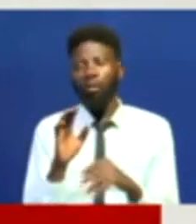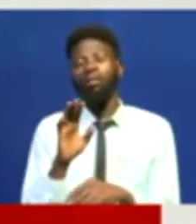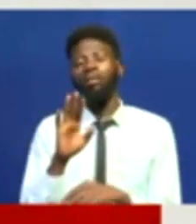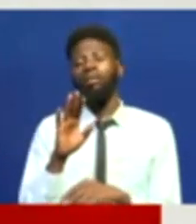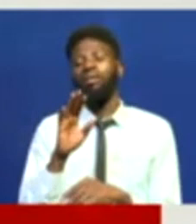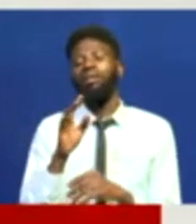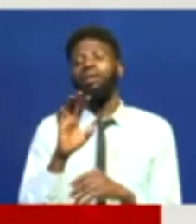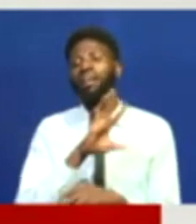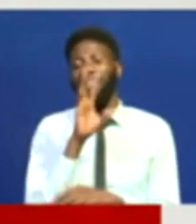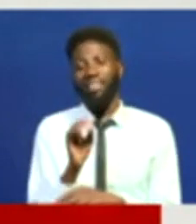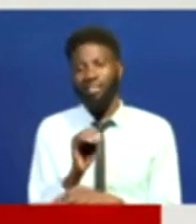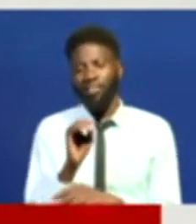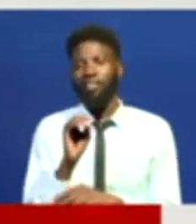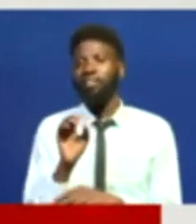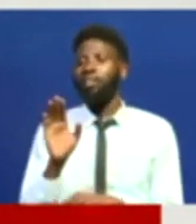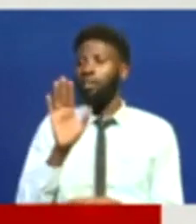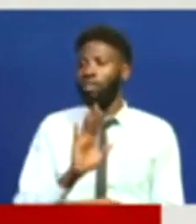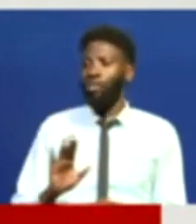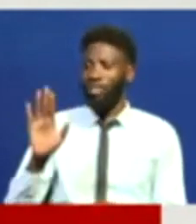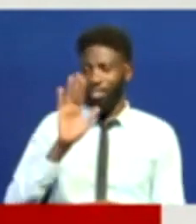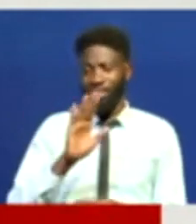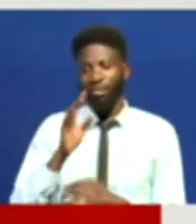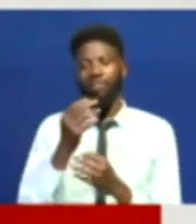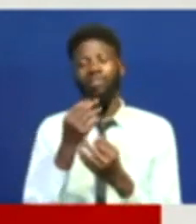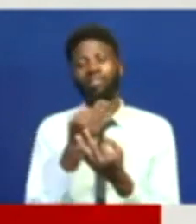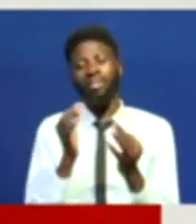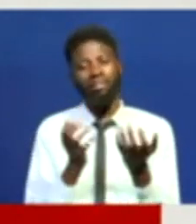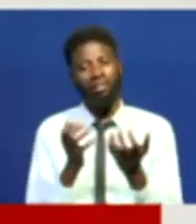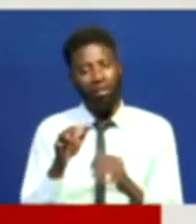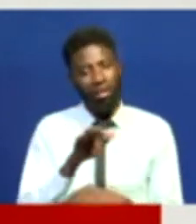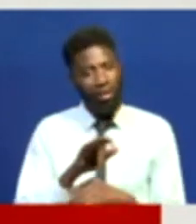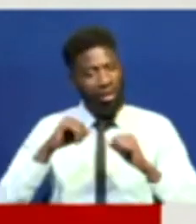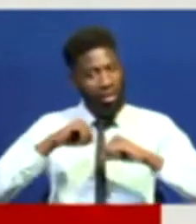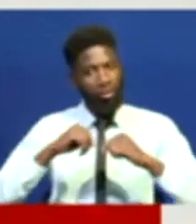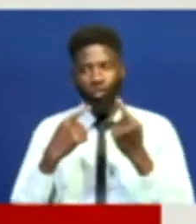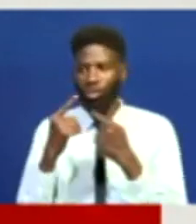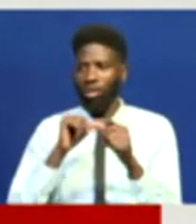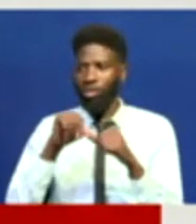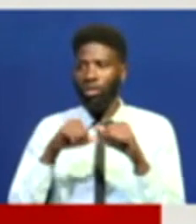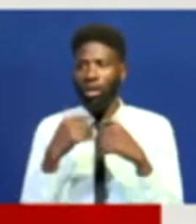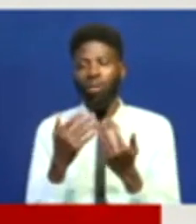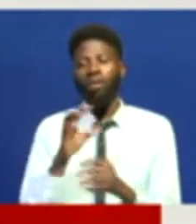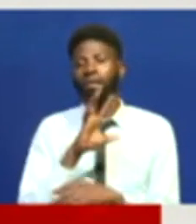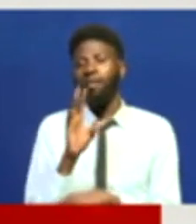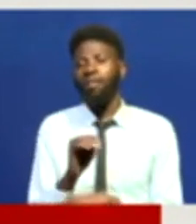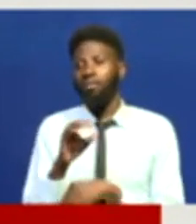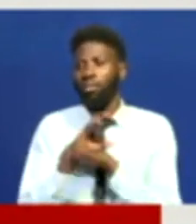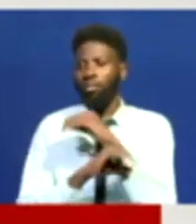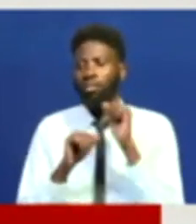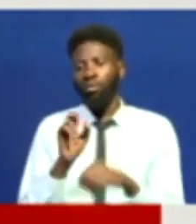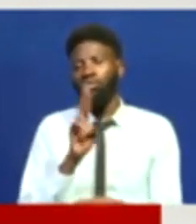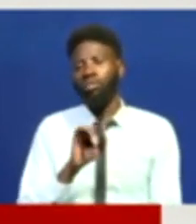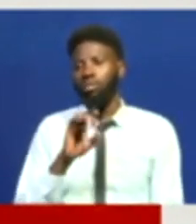Trade Area Agreement, yeah. it also talks about, you know, how African countries, you know, can leverage on ICT mm-hmm. to